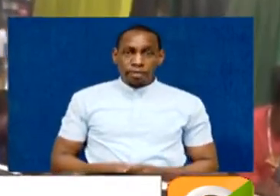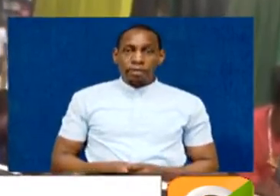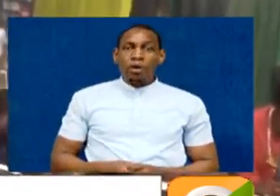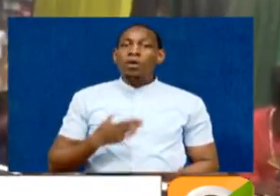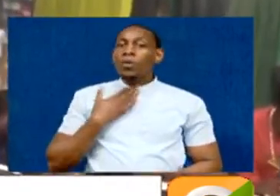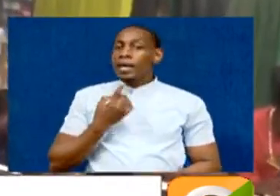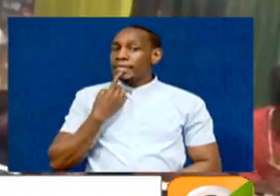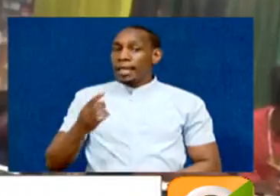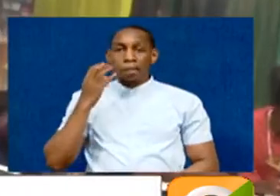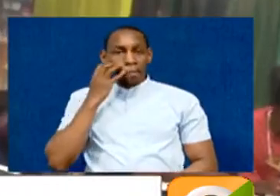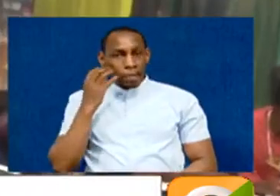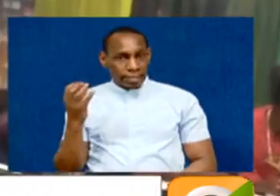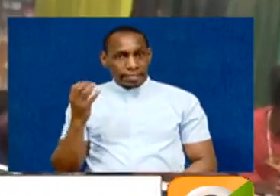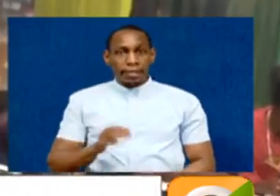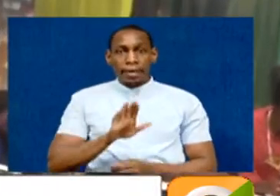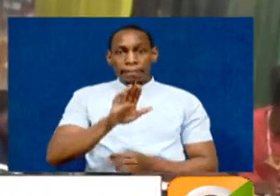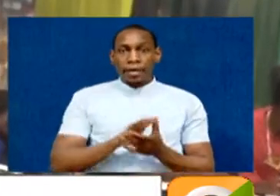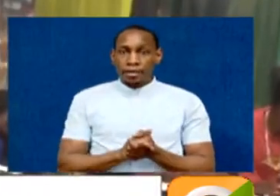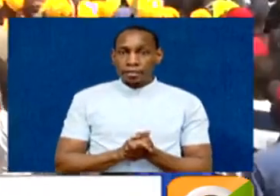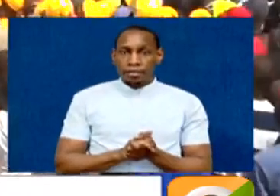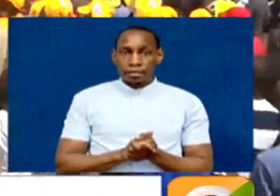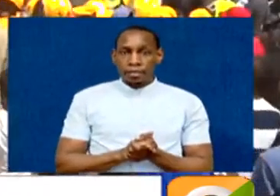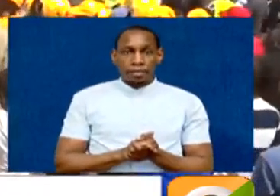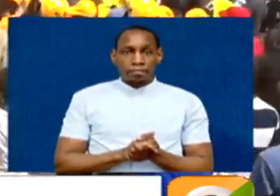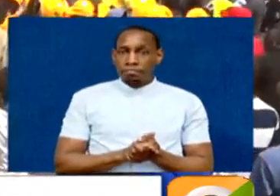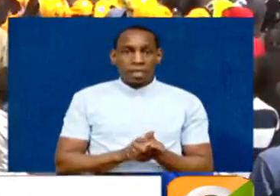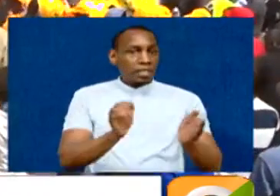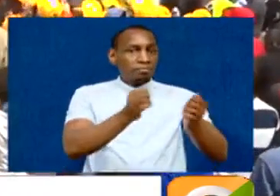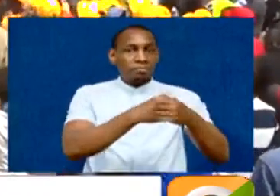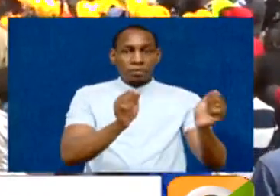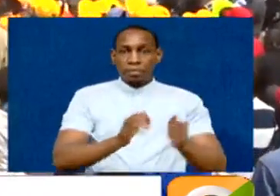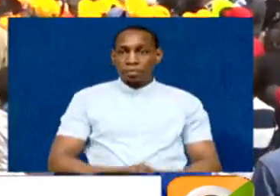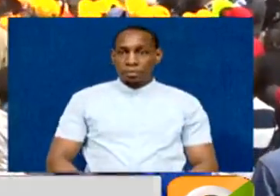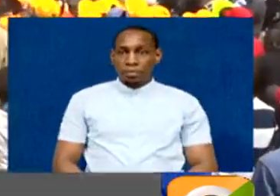Tungetaka kumwambia Matiang'i, you are out of order. Miriam Nyambura, Citizen TV.